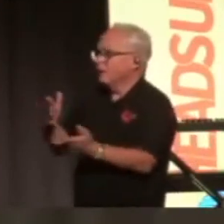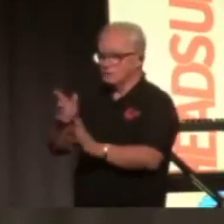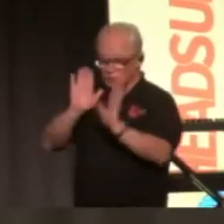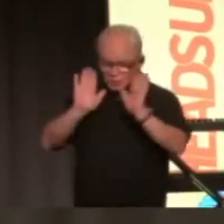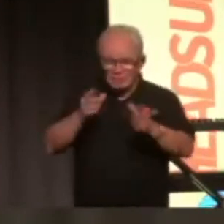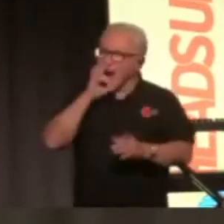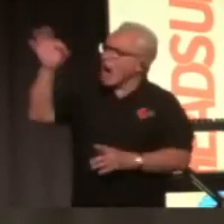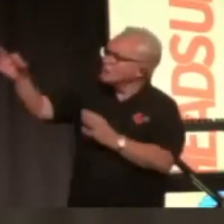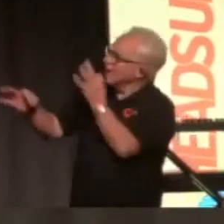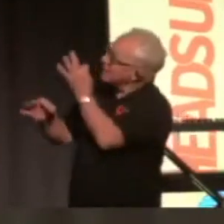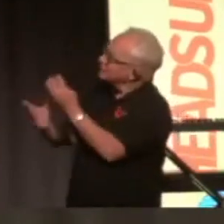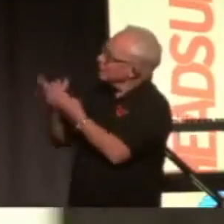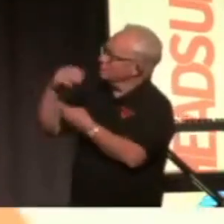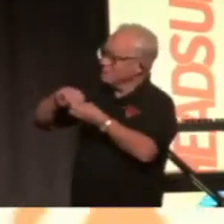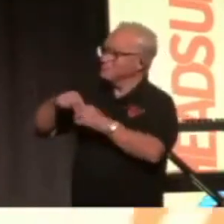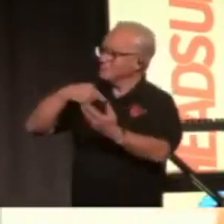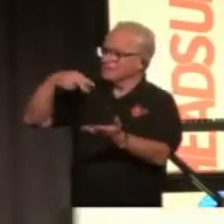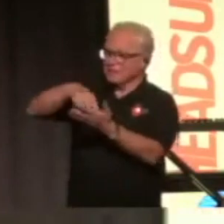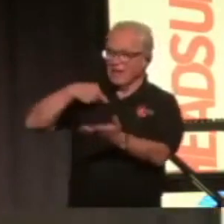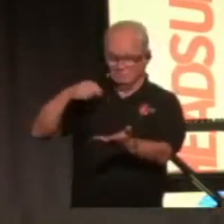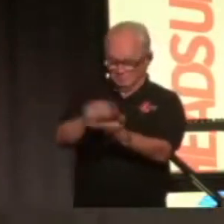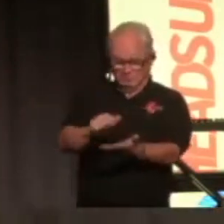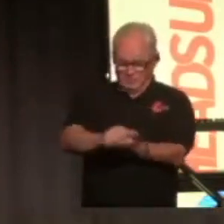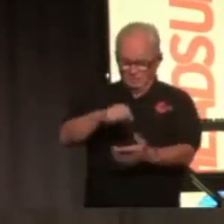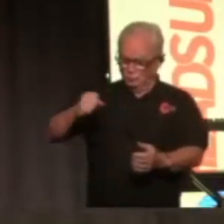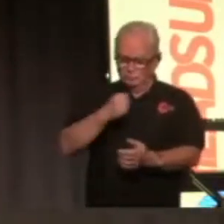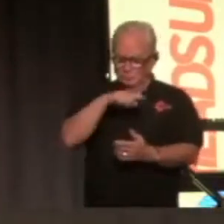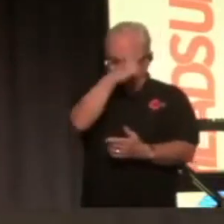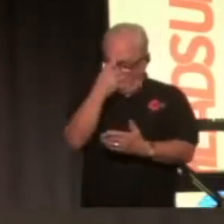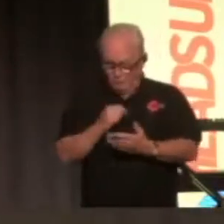Stop asking God to make you stand if you're not prepared to stand for yourself.